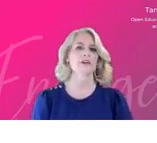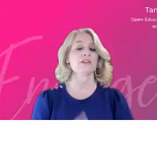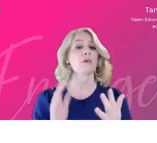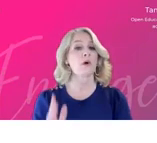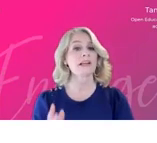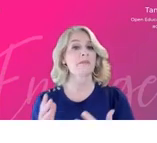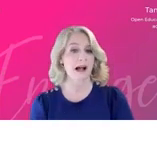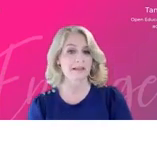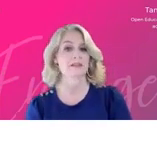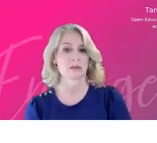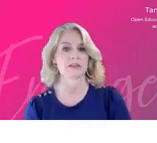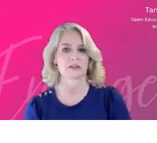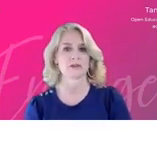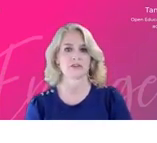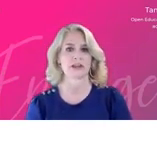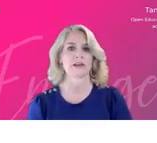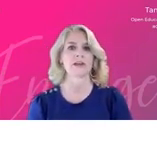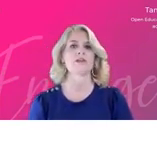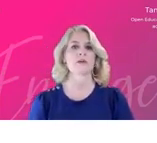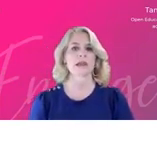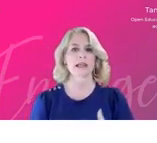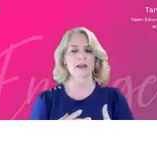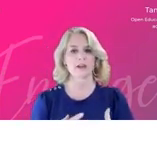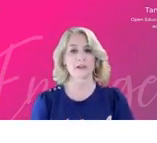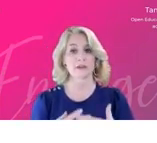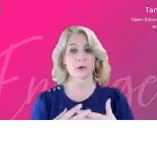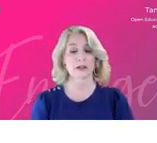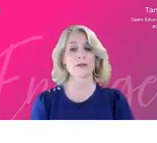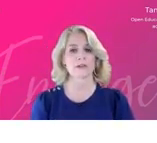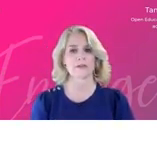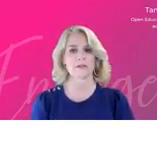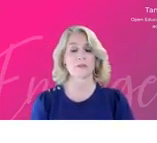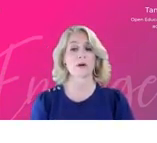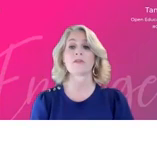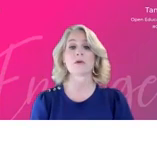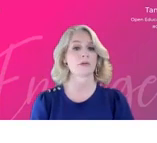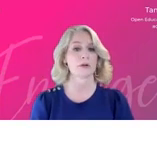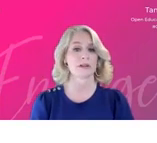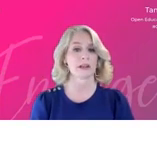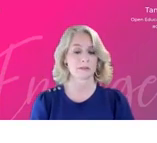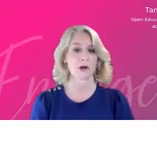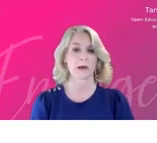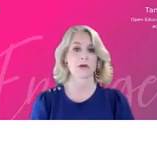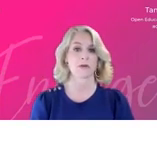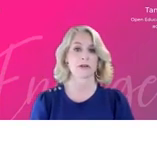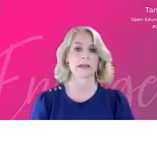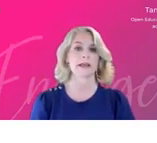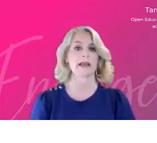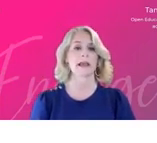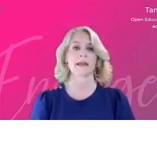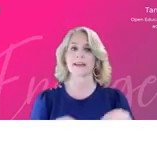let's turn to one possible solution for making education more inclusive, more affordable, and more